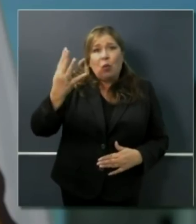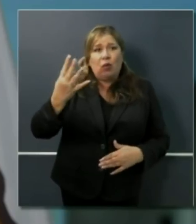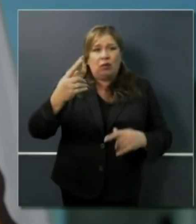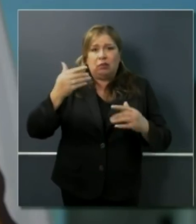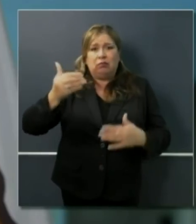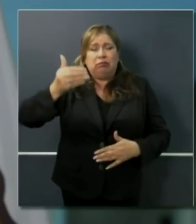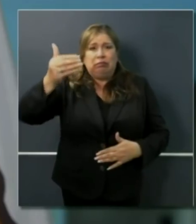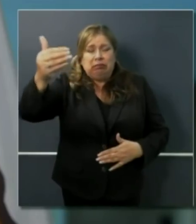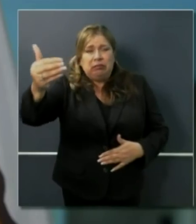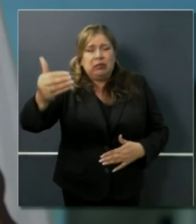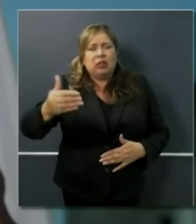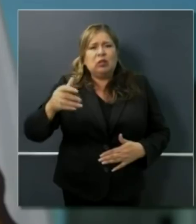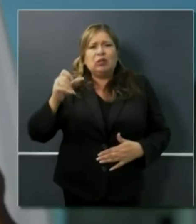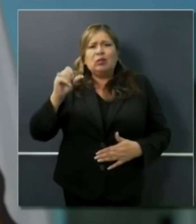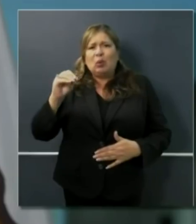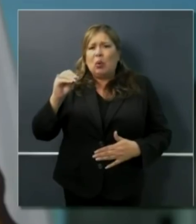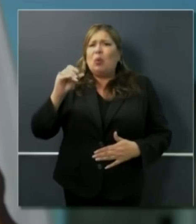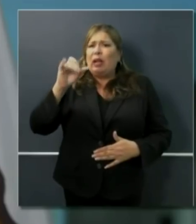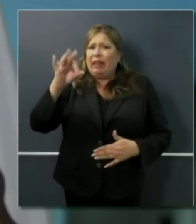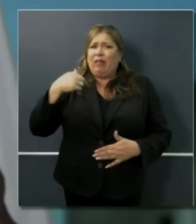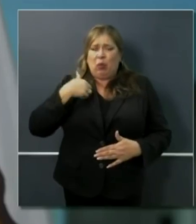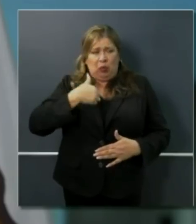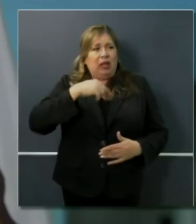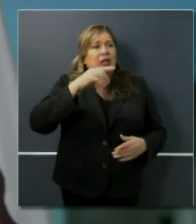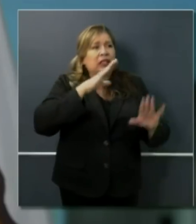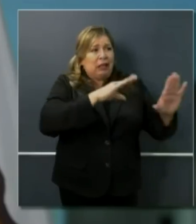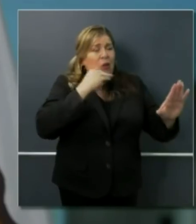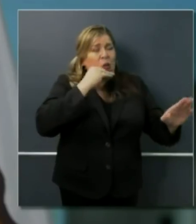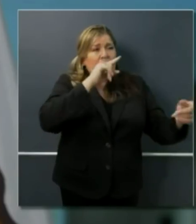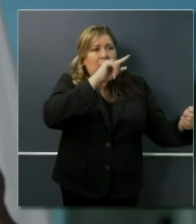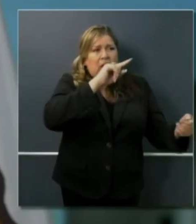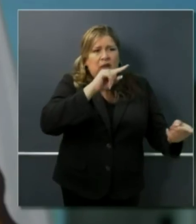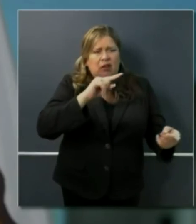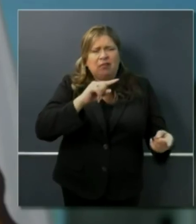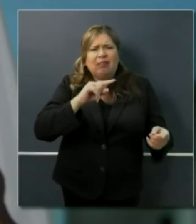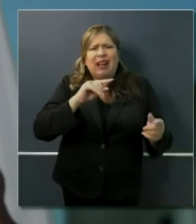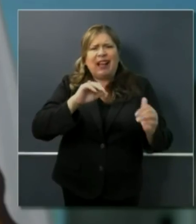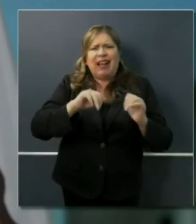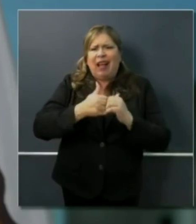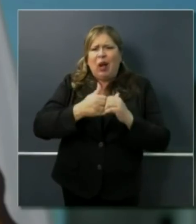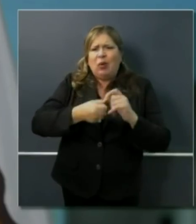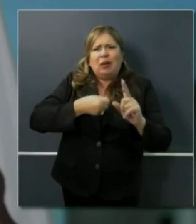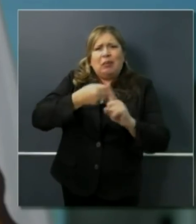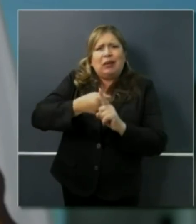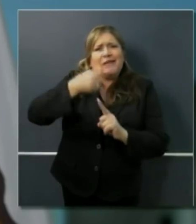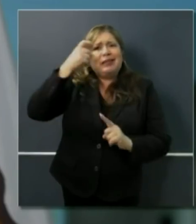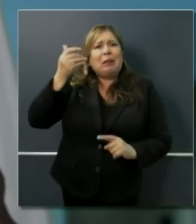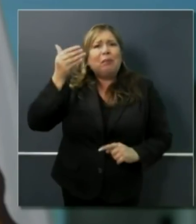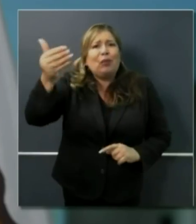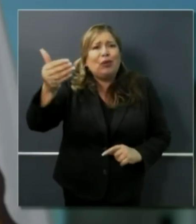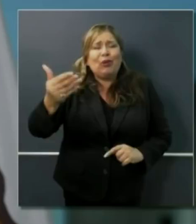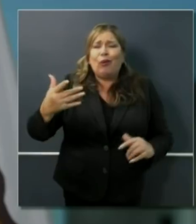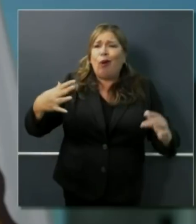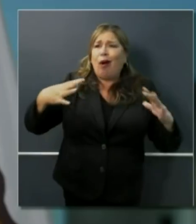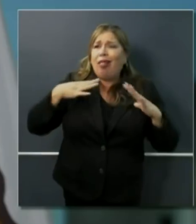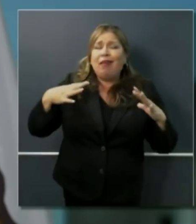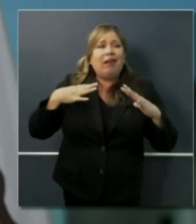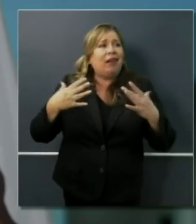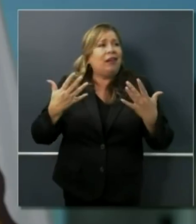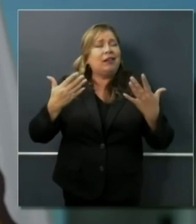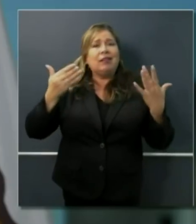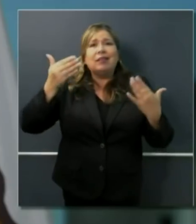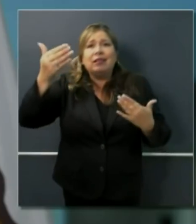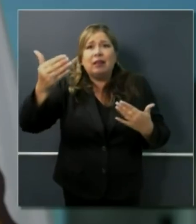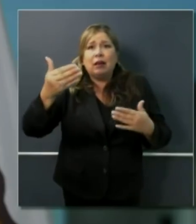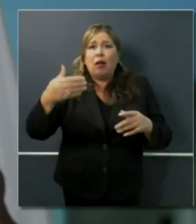to, meet some of these measures, how do those big holidays, how does the summer look different for Californians? And following on that, how does